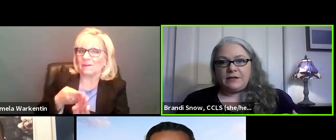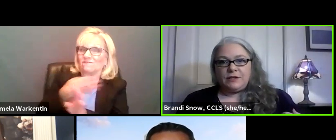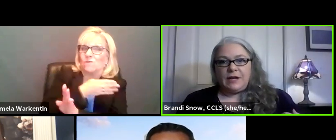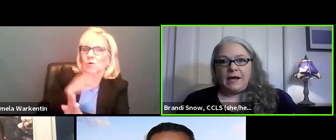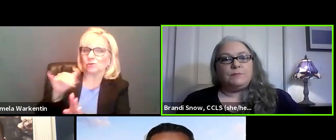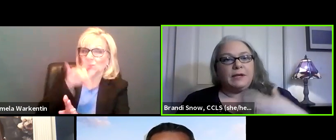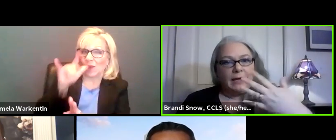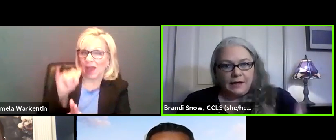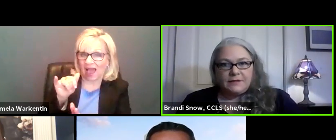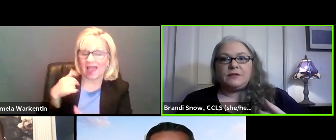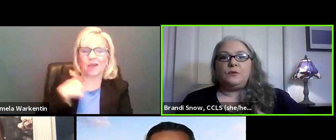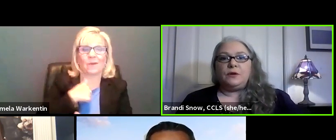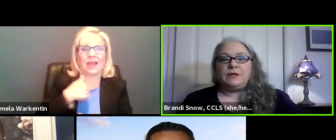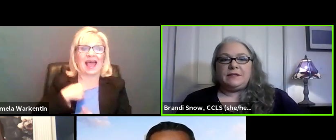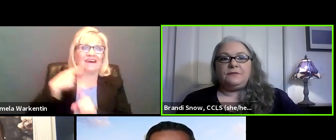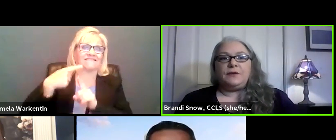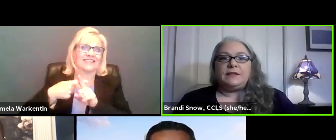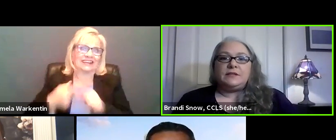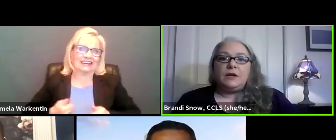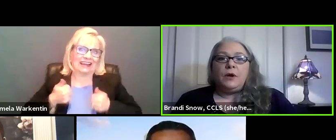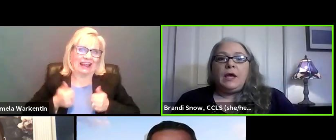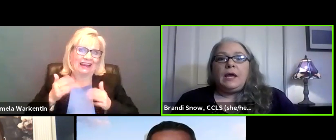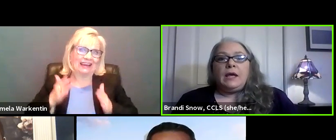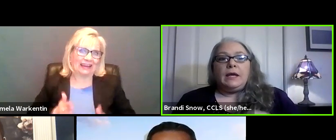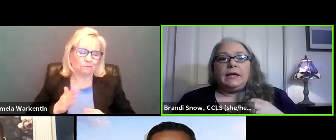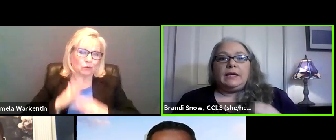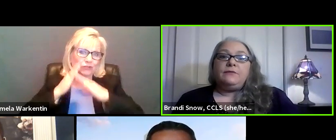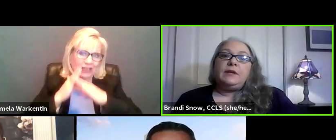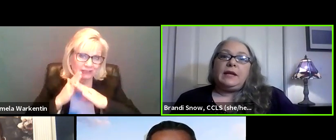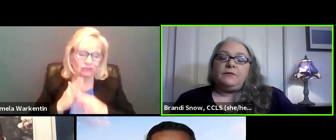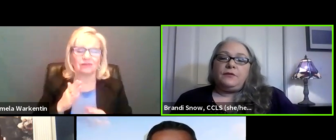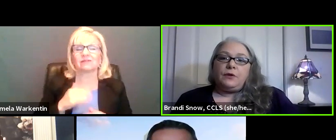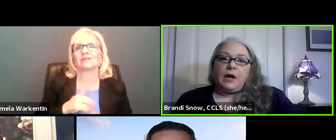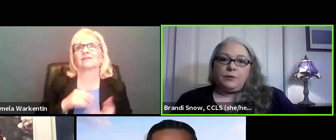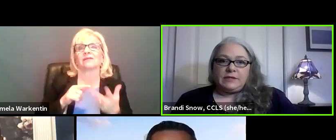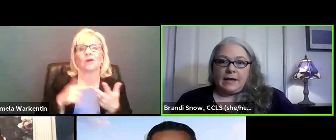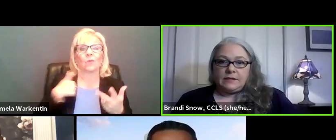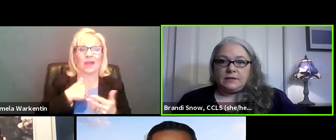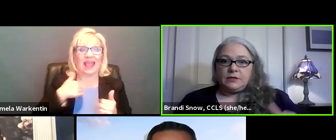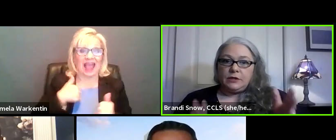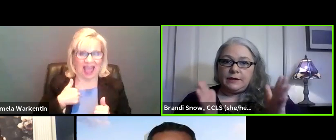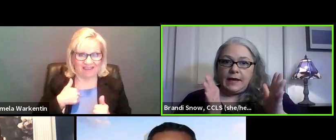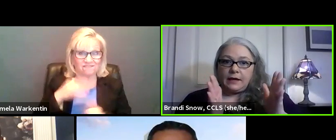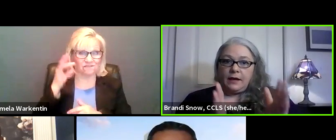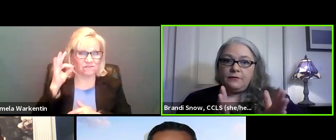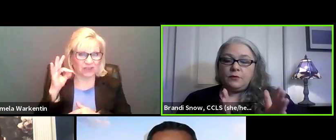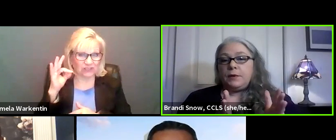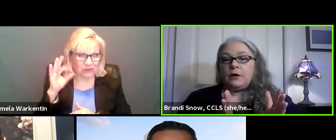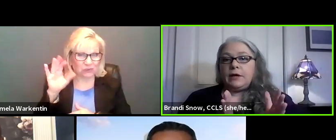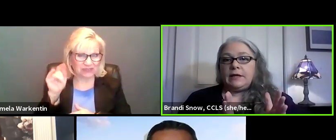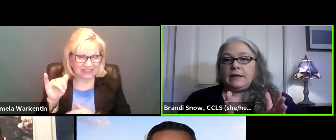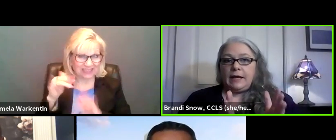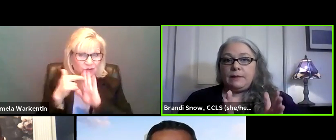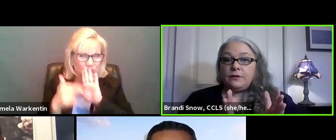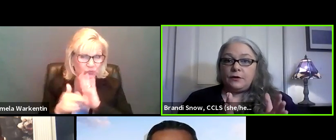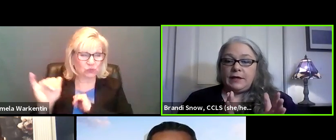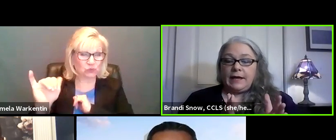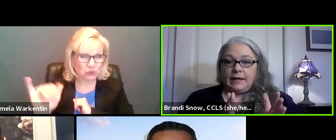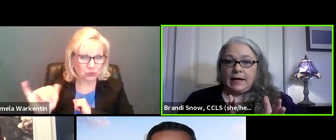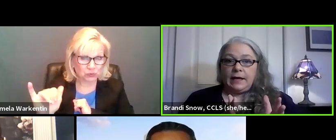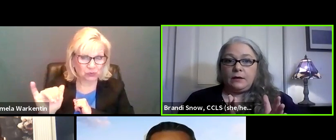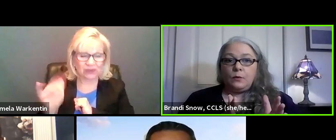Tenant Protection Act, and because there's an ordinance in Fresno, even if you're not protected during that covered period in